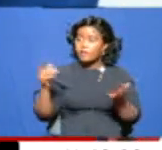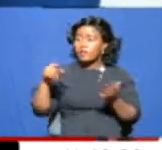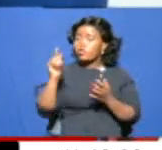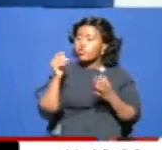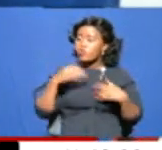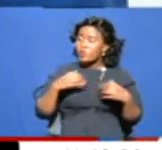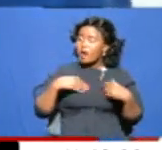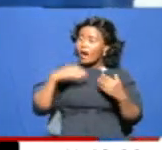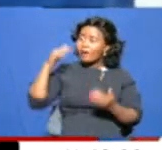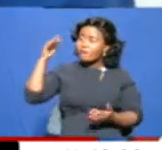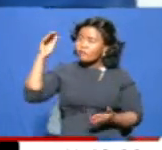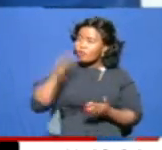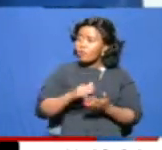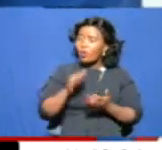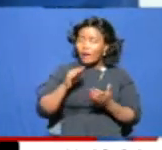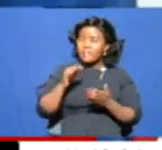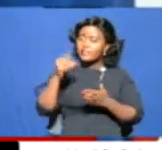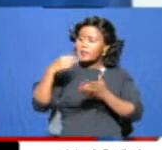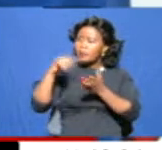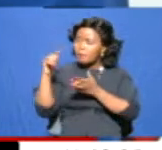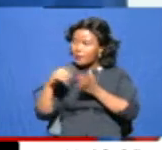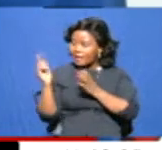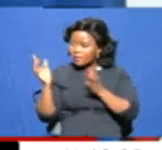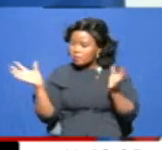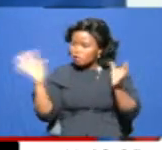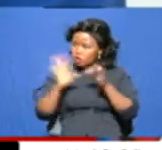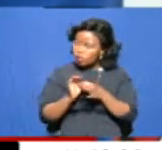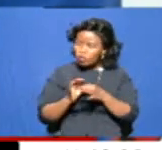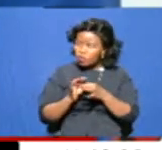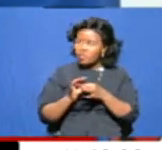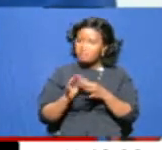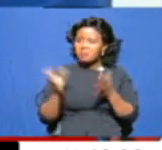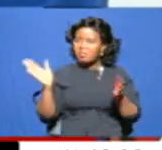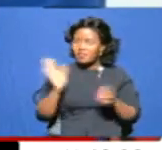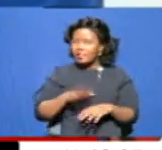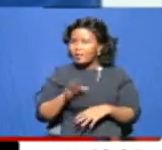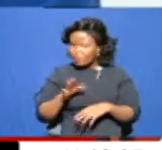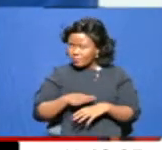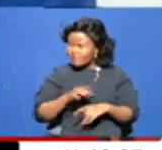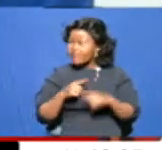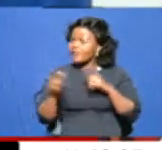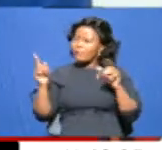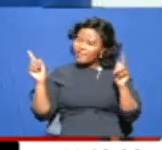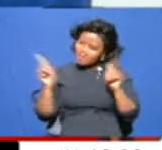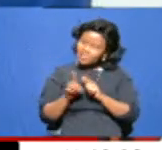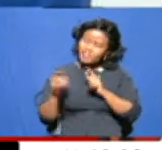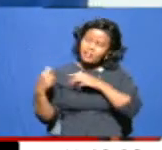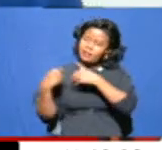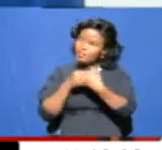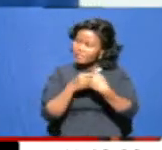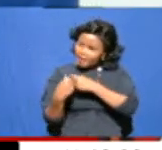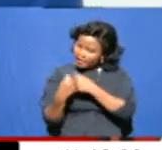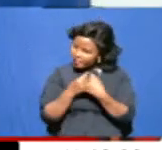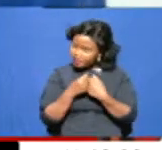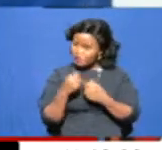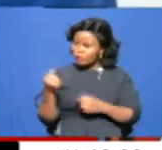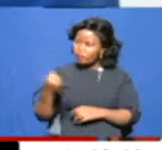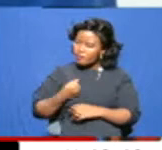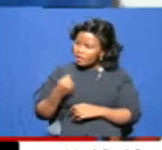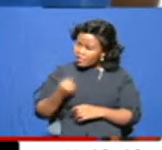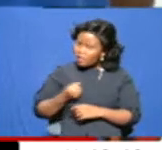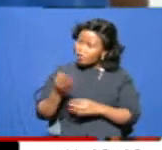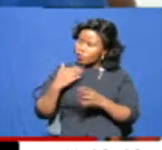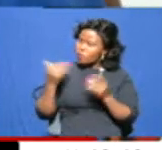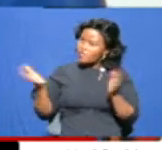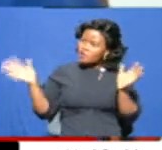you know, to joining the field for women, but you still have challenges of girls, you know, wanting to join the field. What